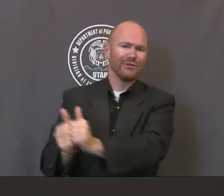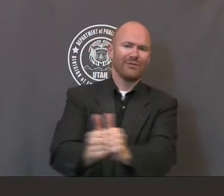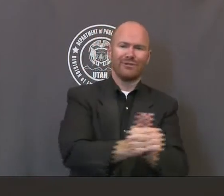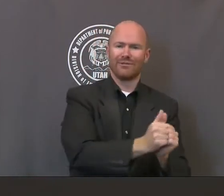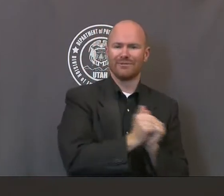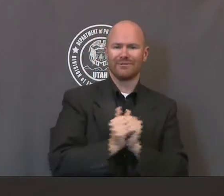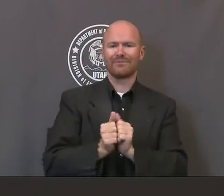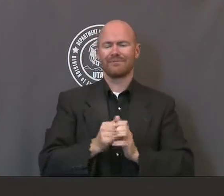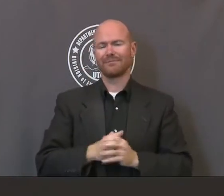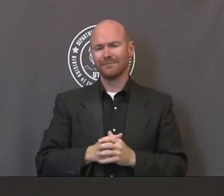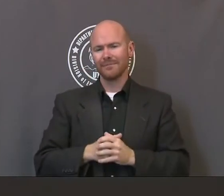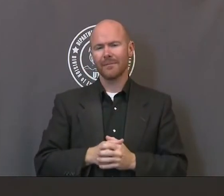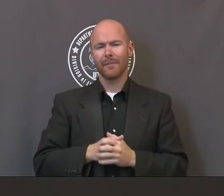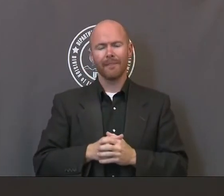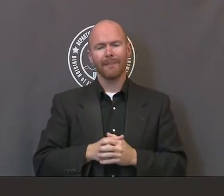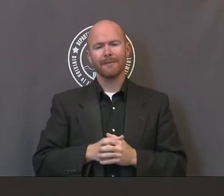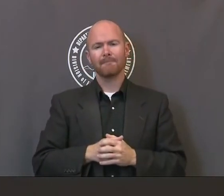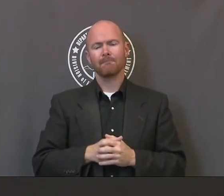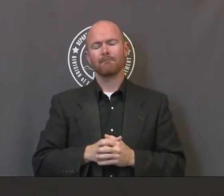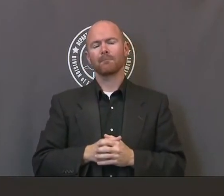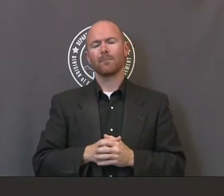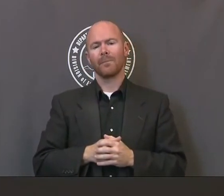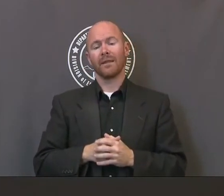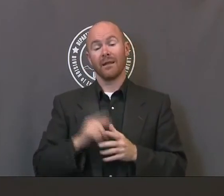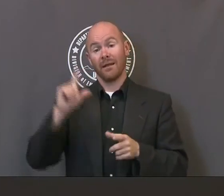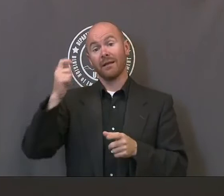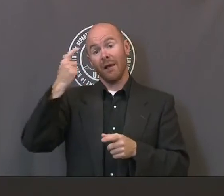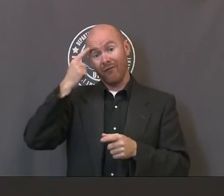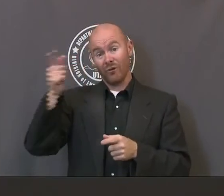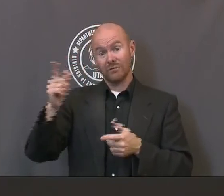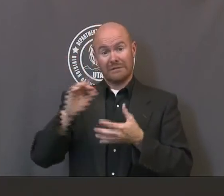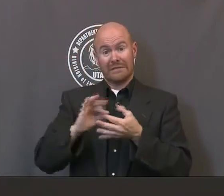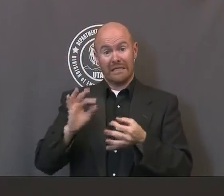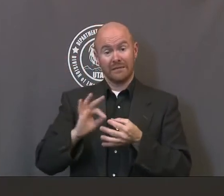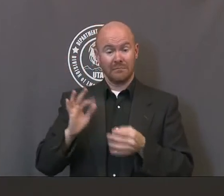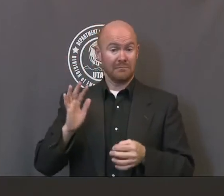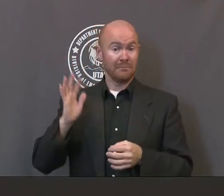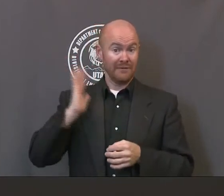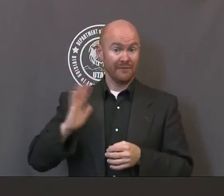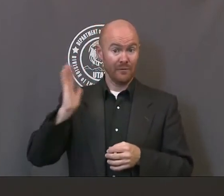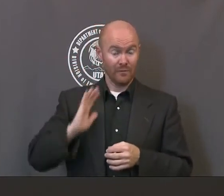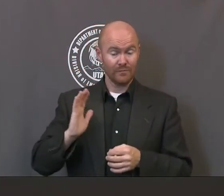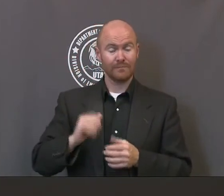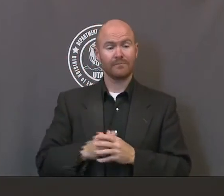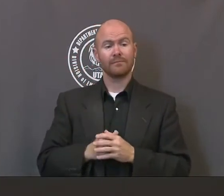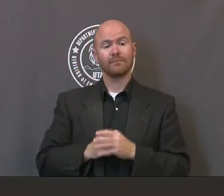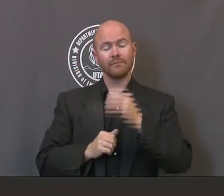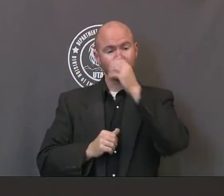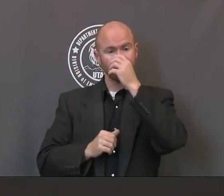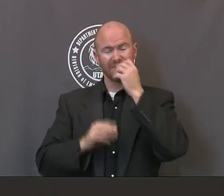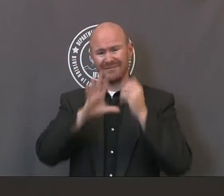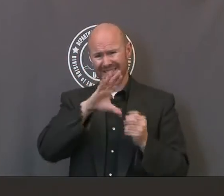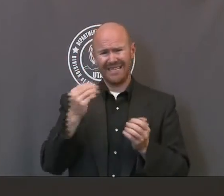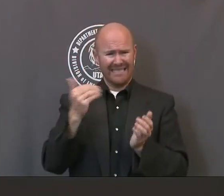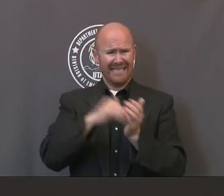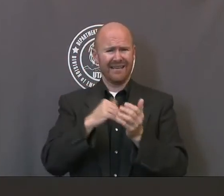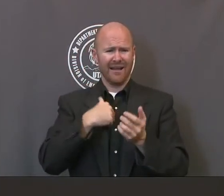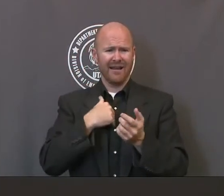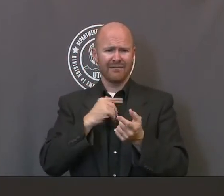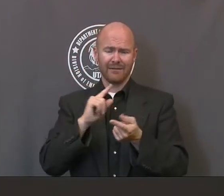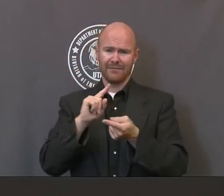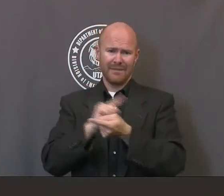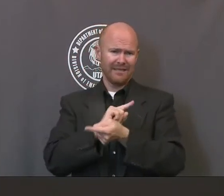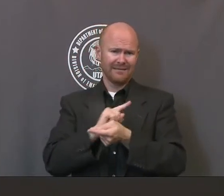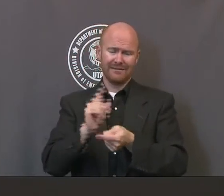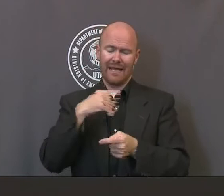I think I've heard the governor state before that, and I can't